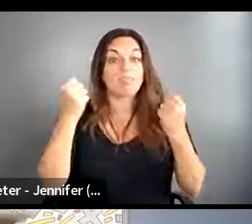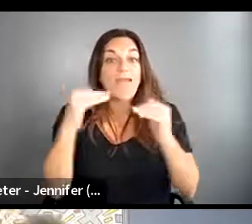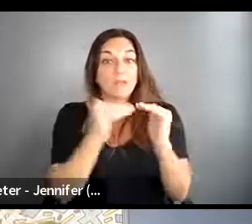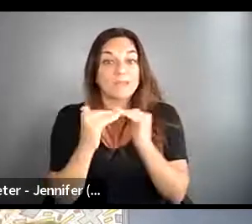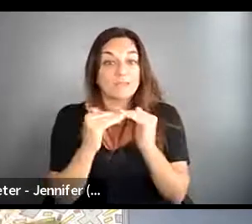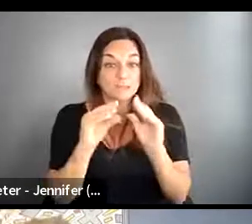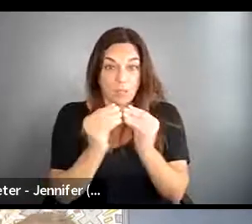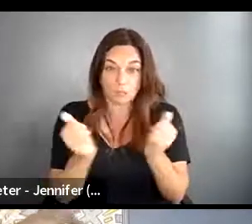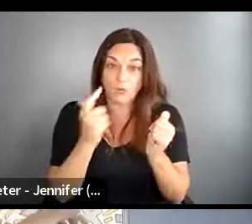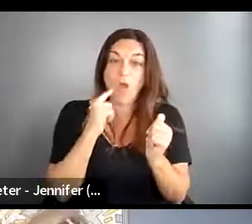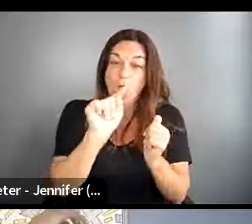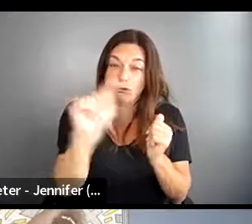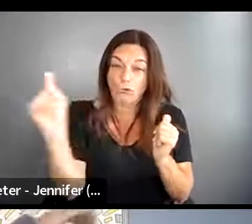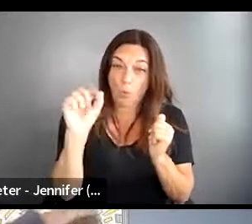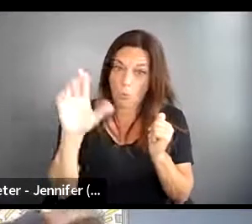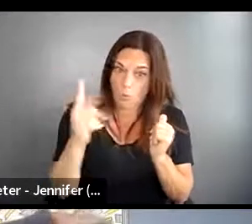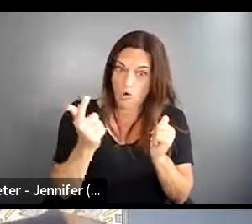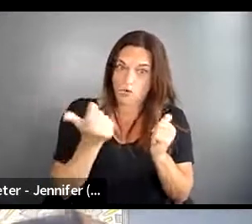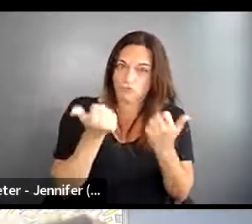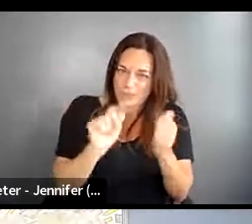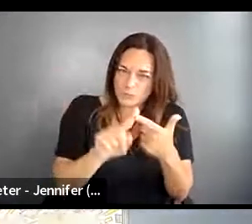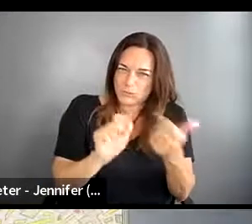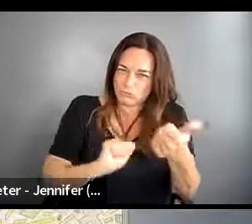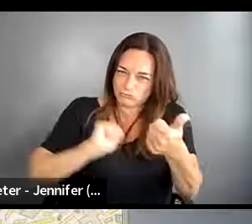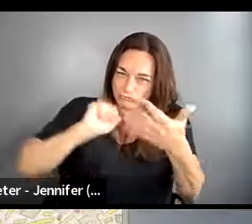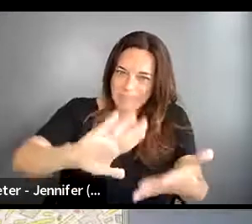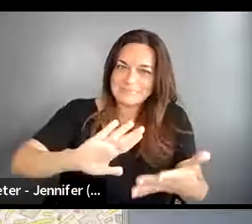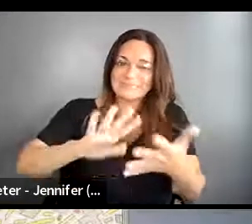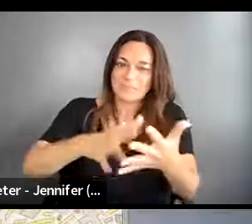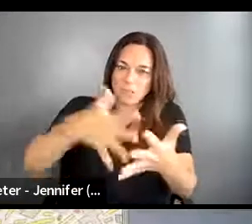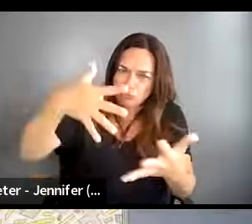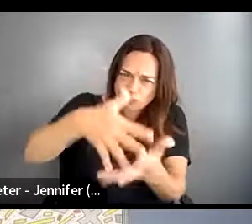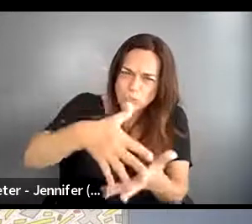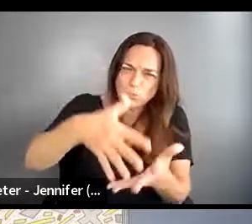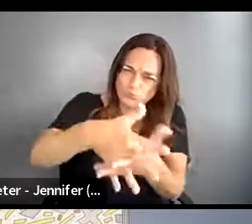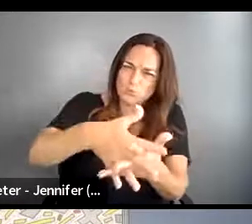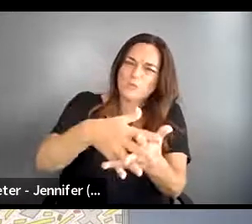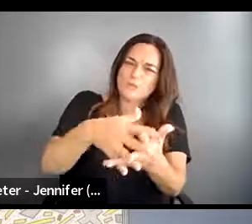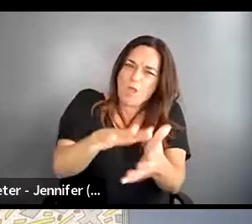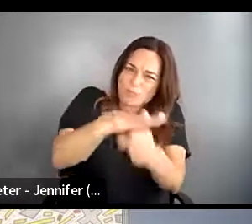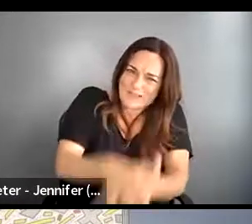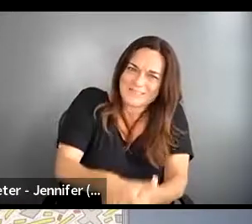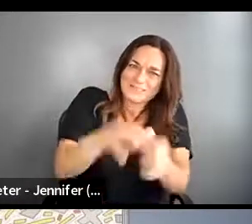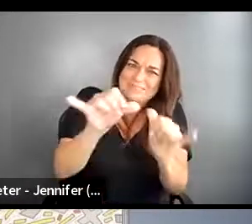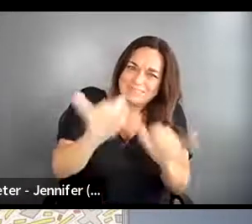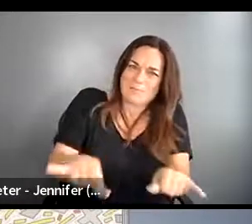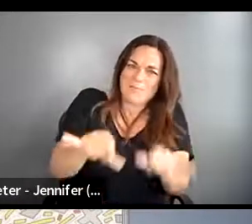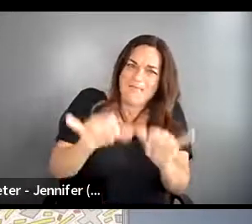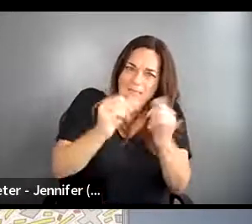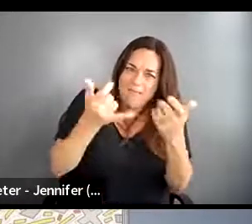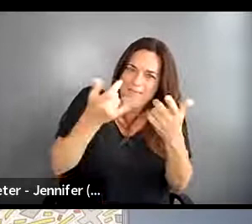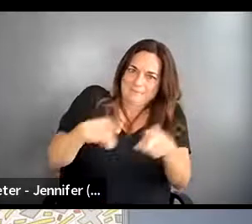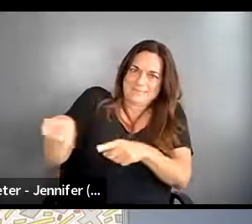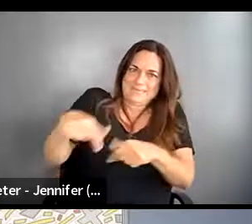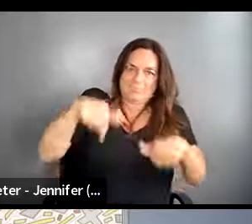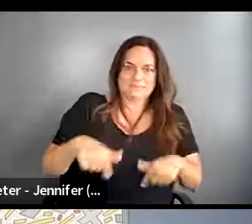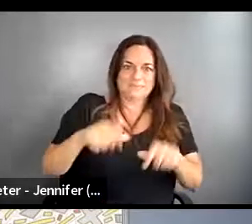like that that are also trying to address the root oppressive systems that are happening in our society today.